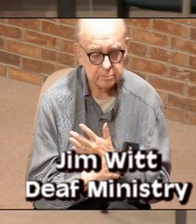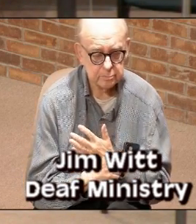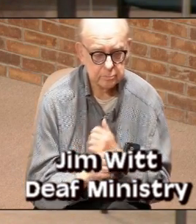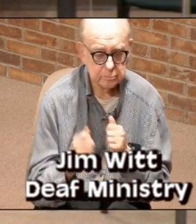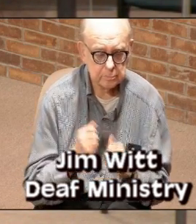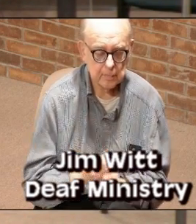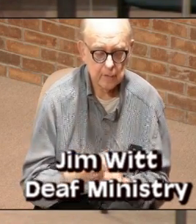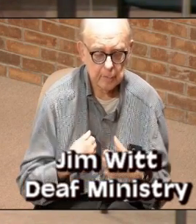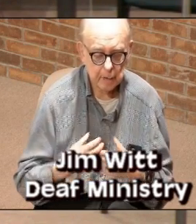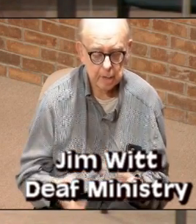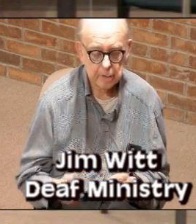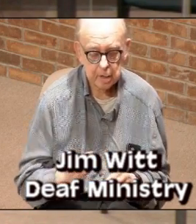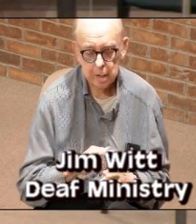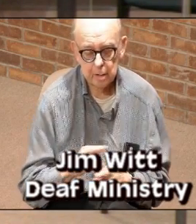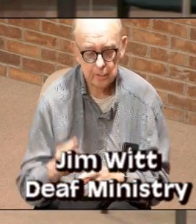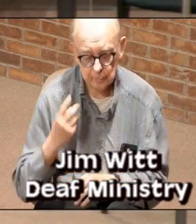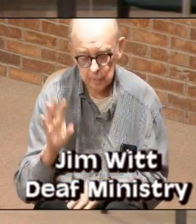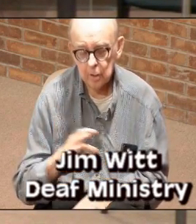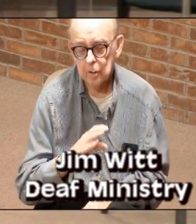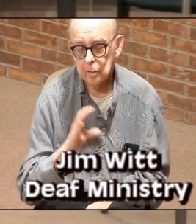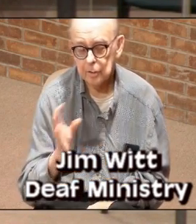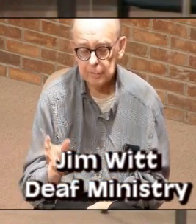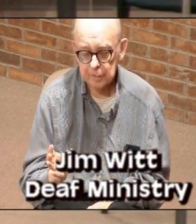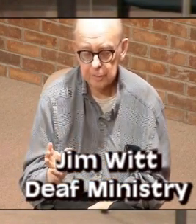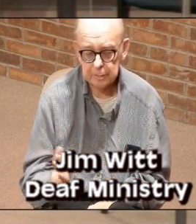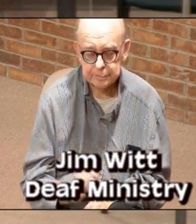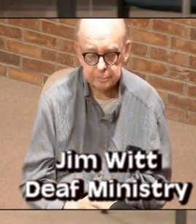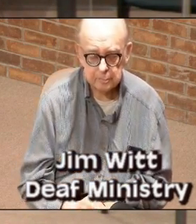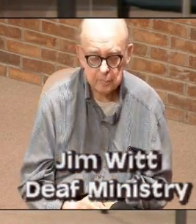Everybody's getting ready for Christmas.